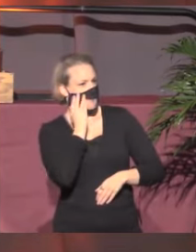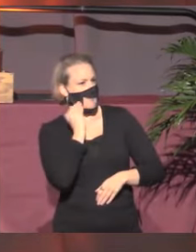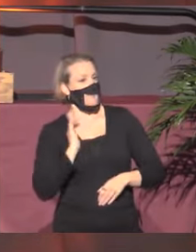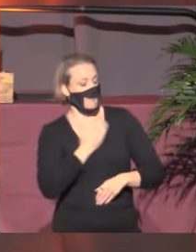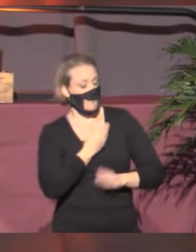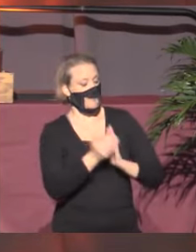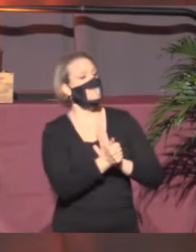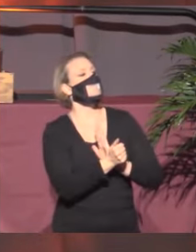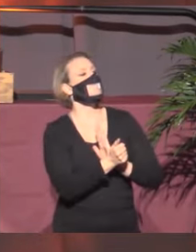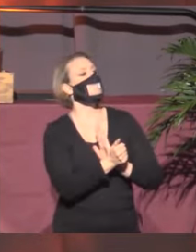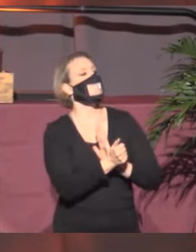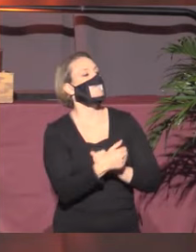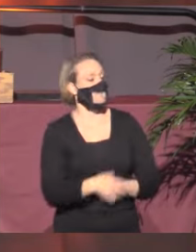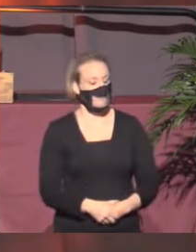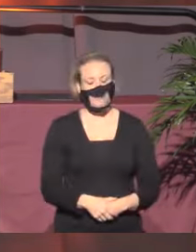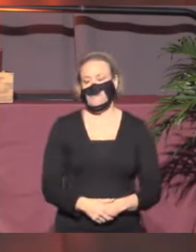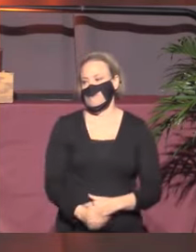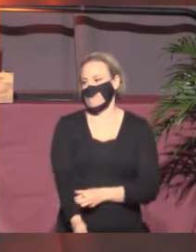be.